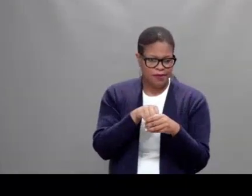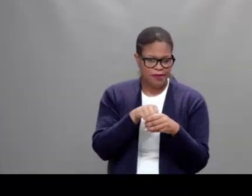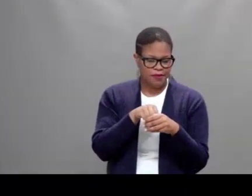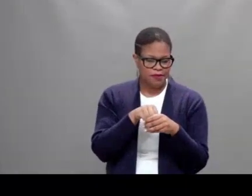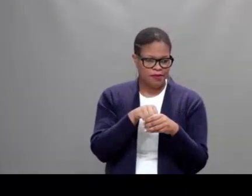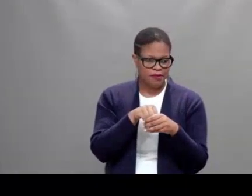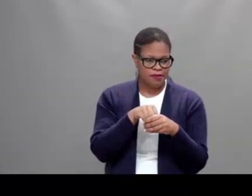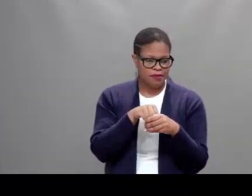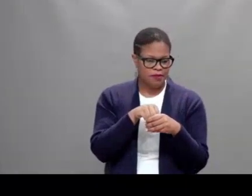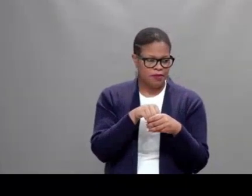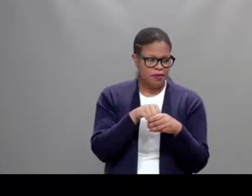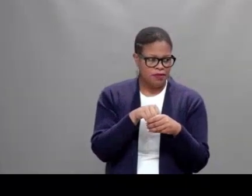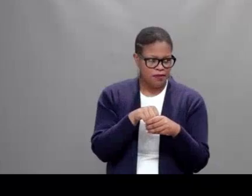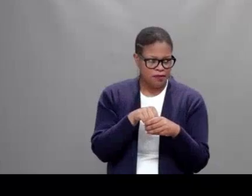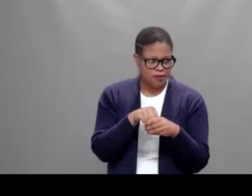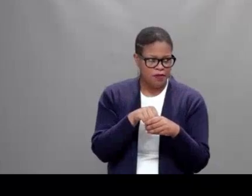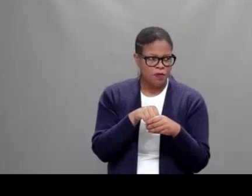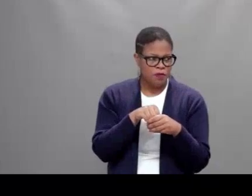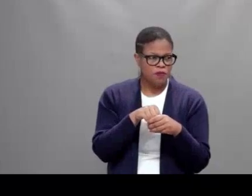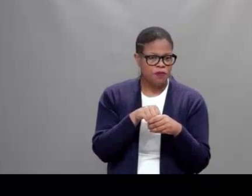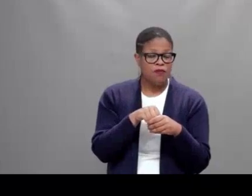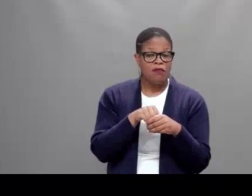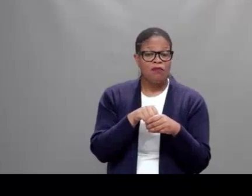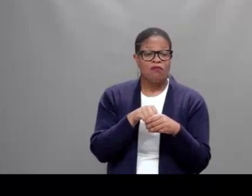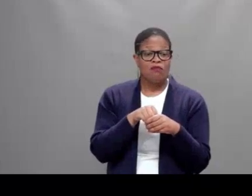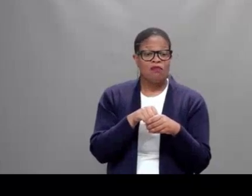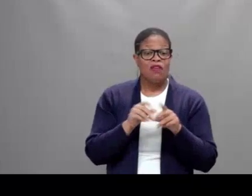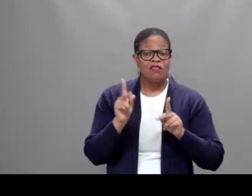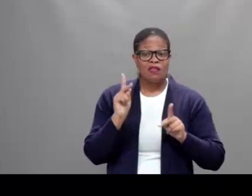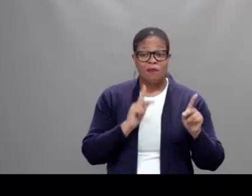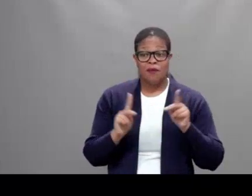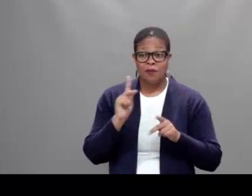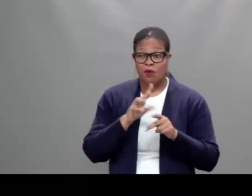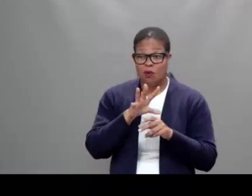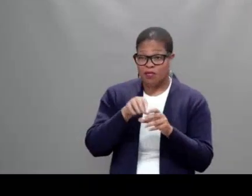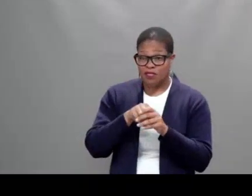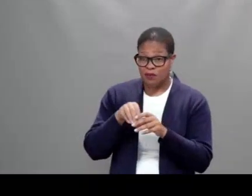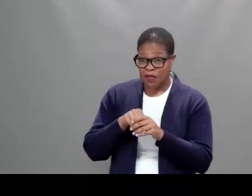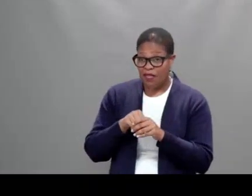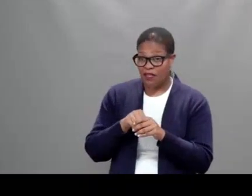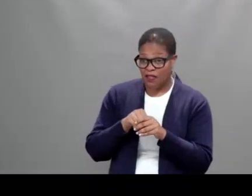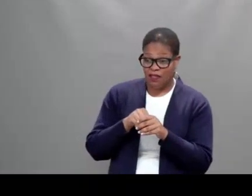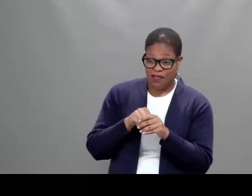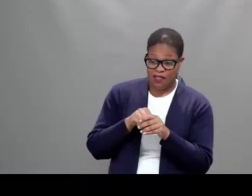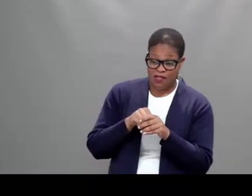And again, the people who would be participating on that